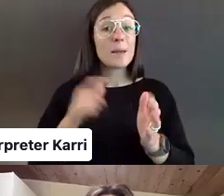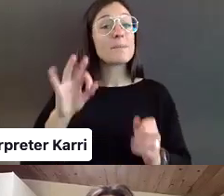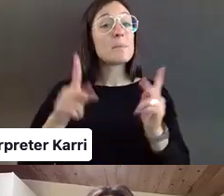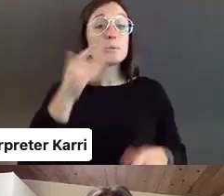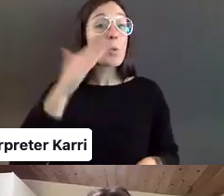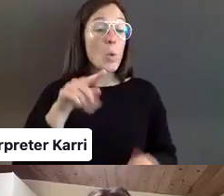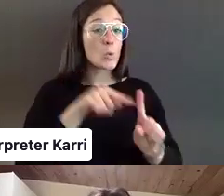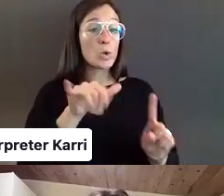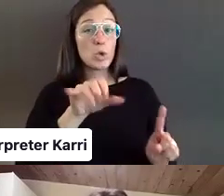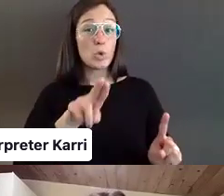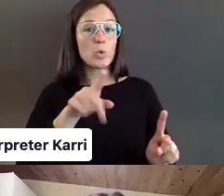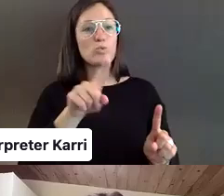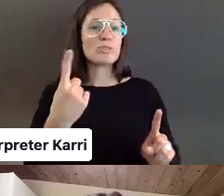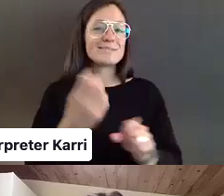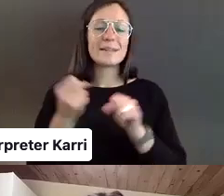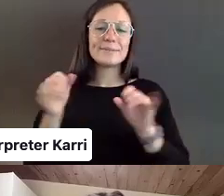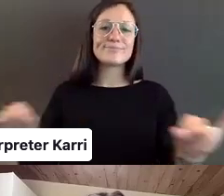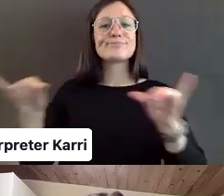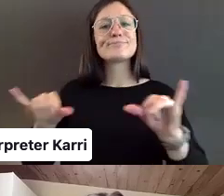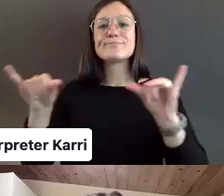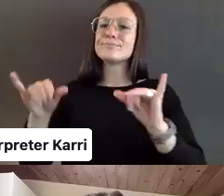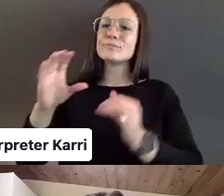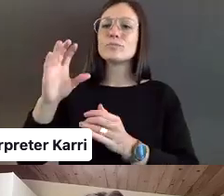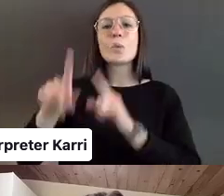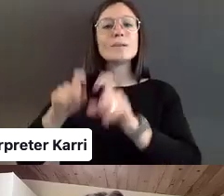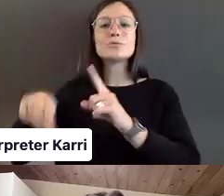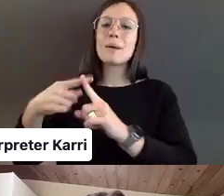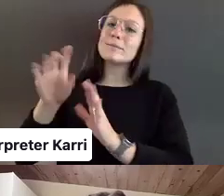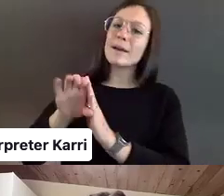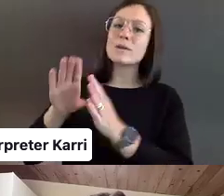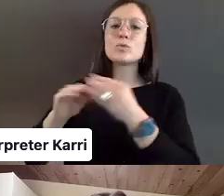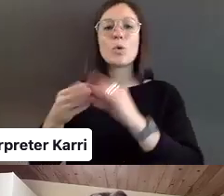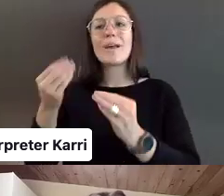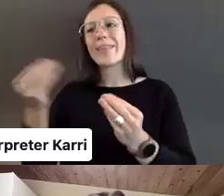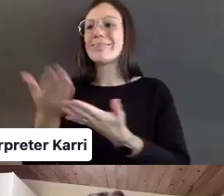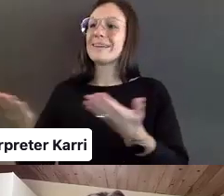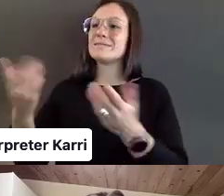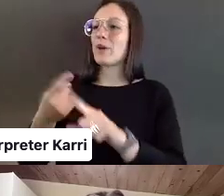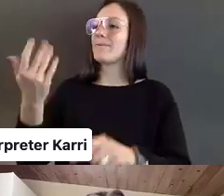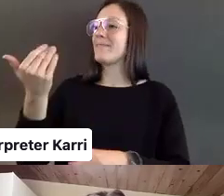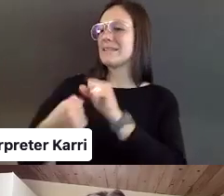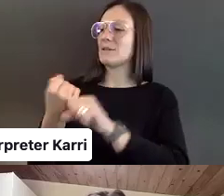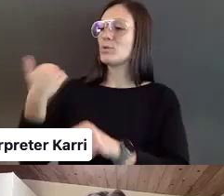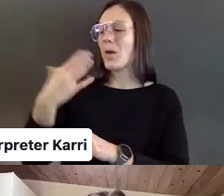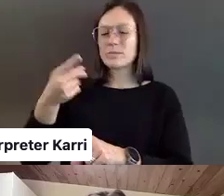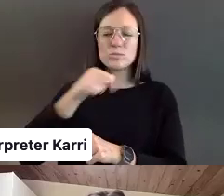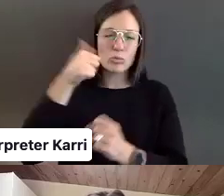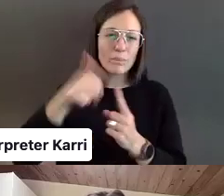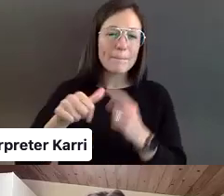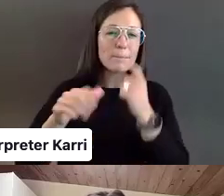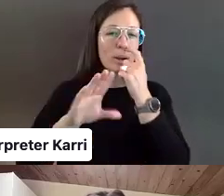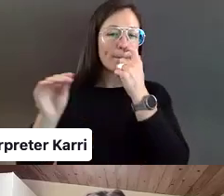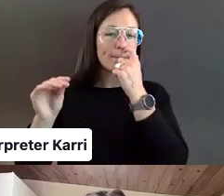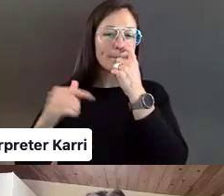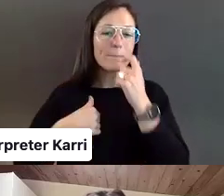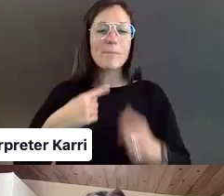you just get these monotonous questions about character, about story, and it's shows we've done 15 years ago, and you don't remember it all. And I